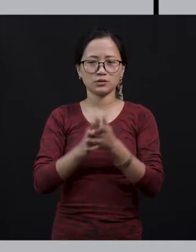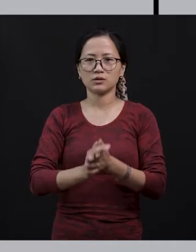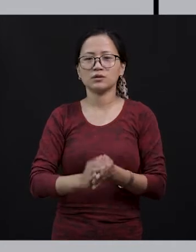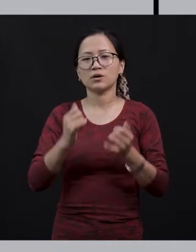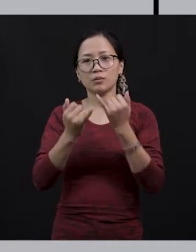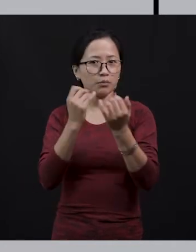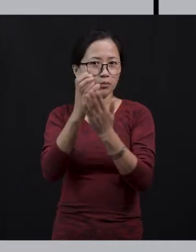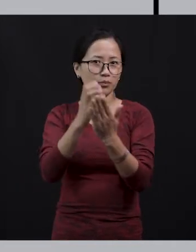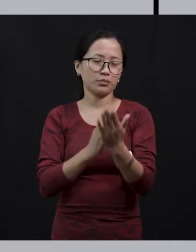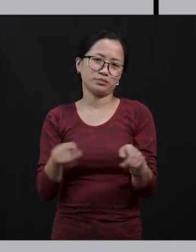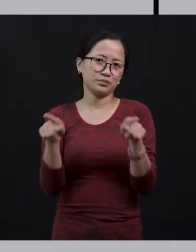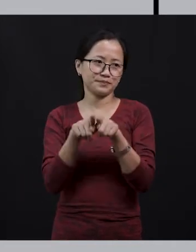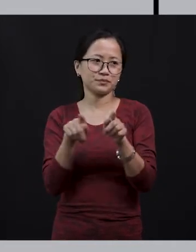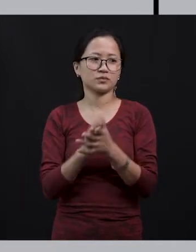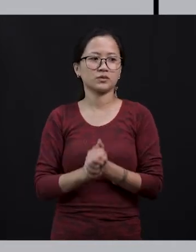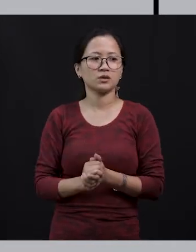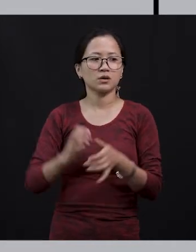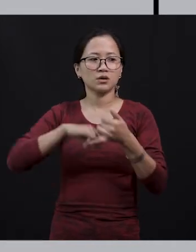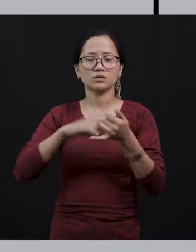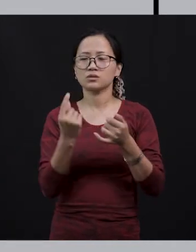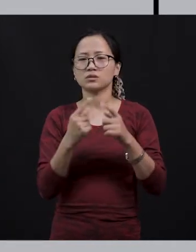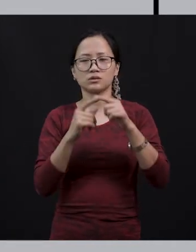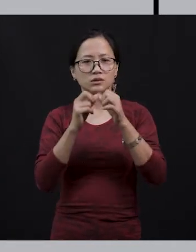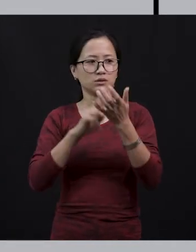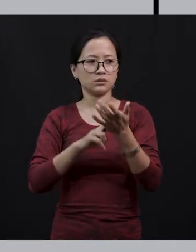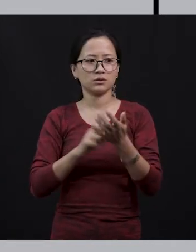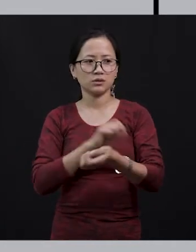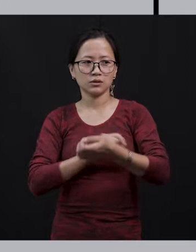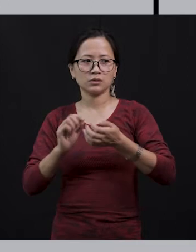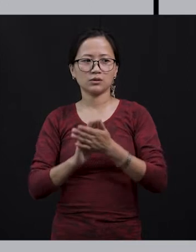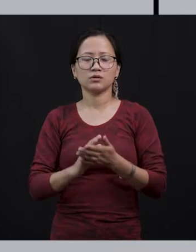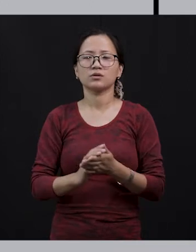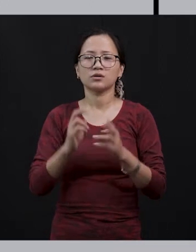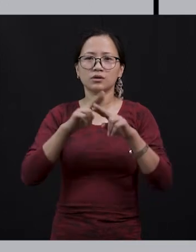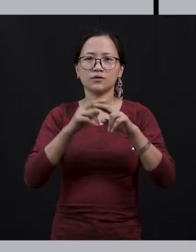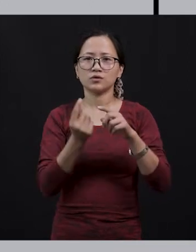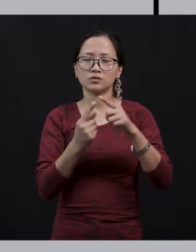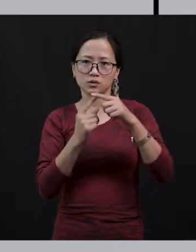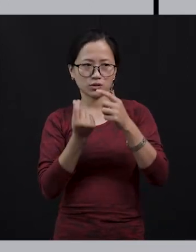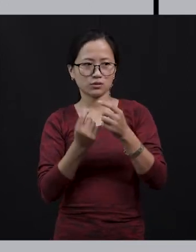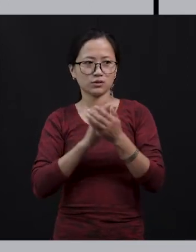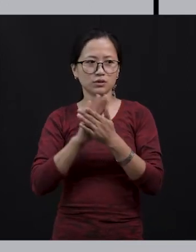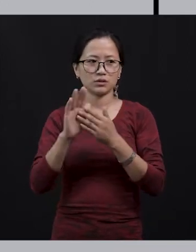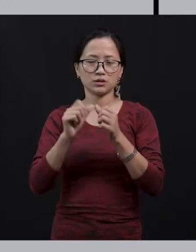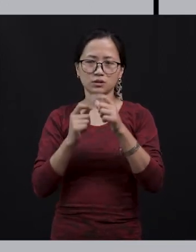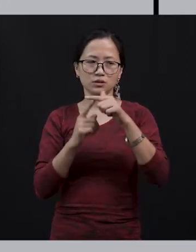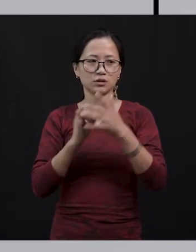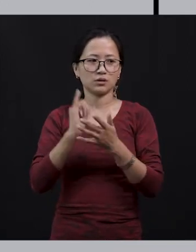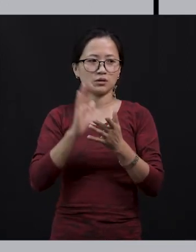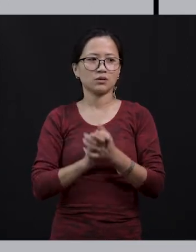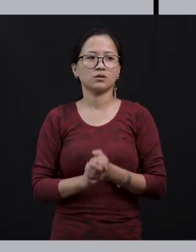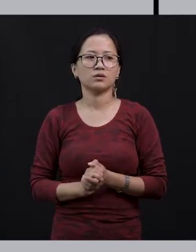written Tughlaqnama. Sultan Firoz Shah has written Futuh-e Firoz Shahi. Yahya bin